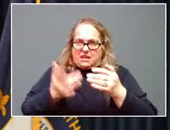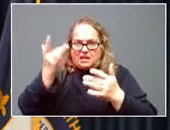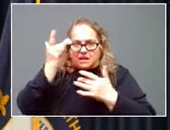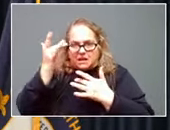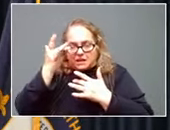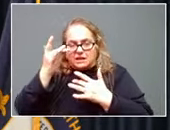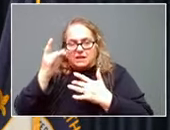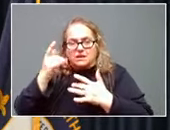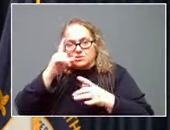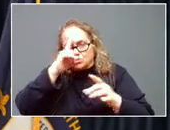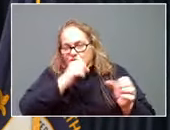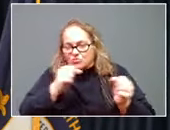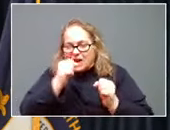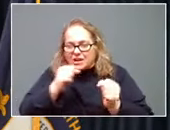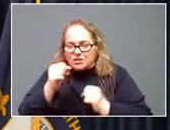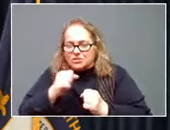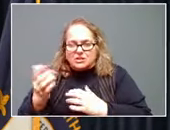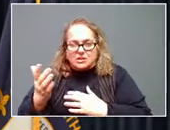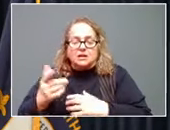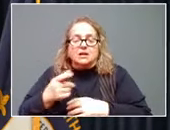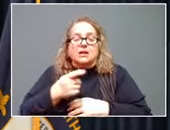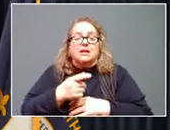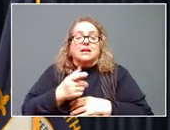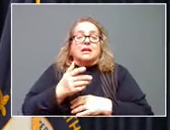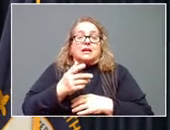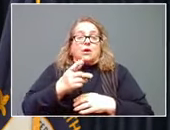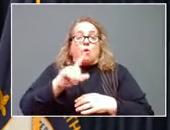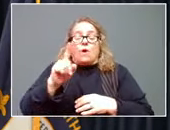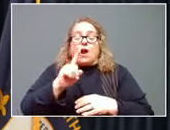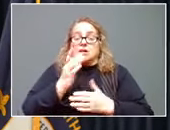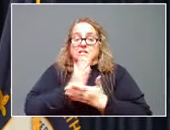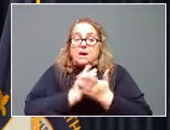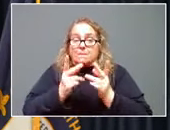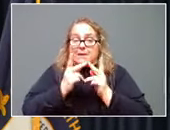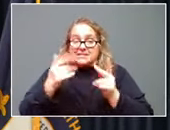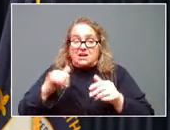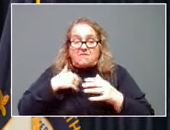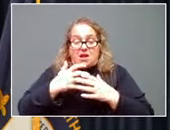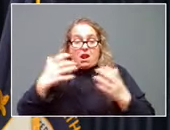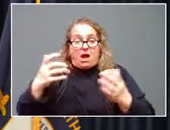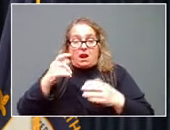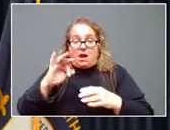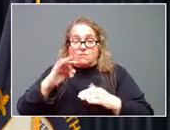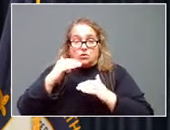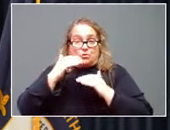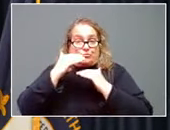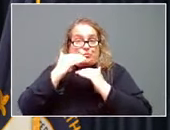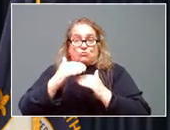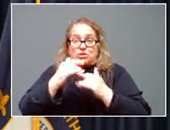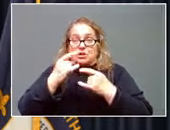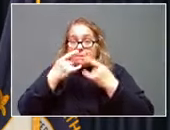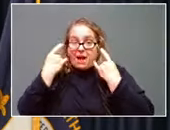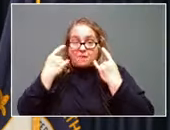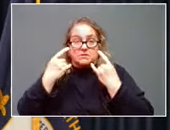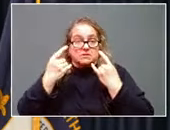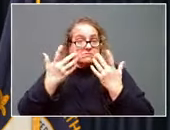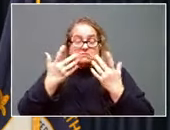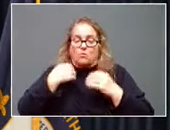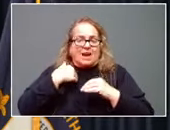have some significant restrictions in effect. We don't. Everything in Kentucky is open, everything, and there